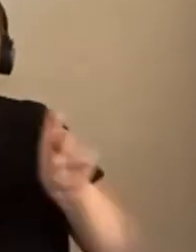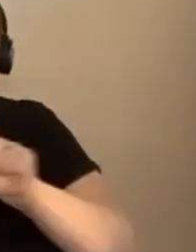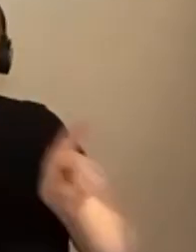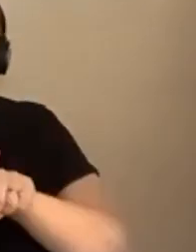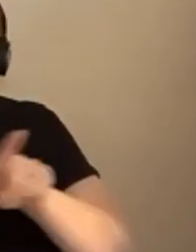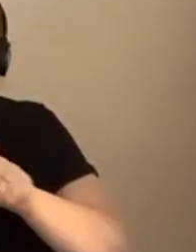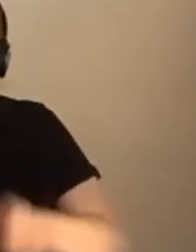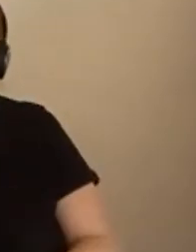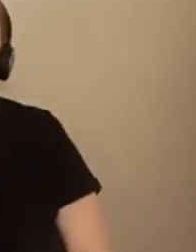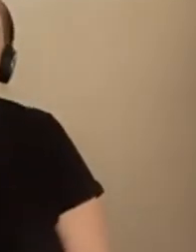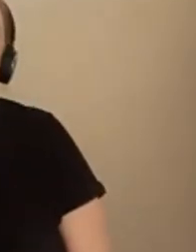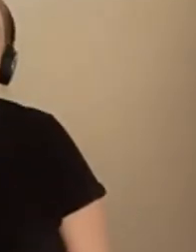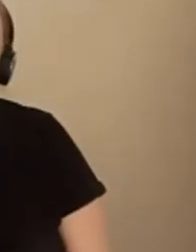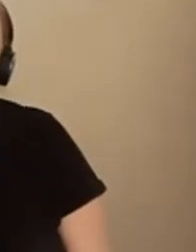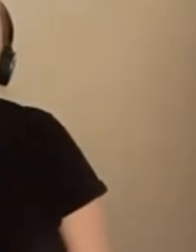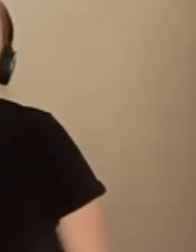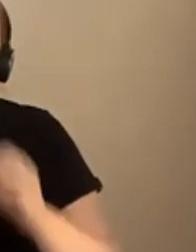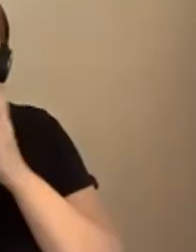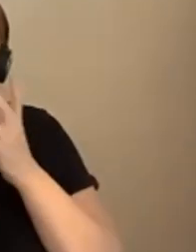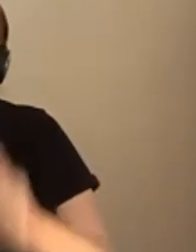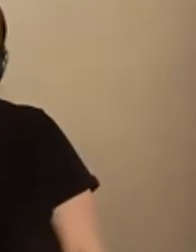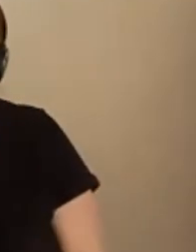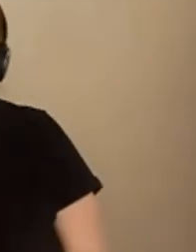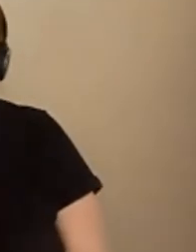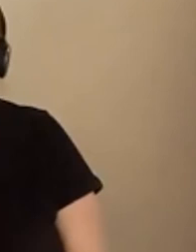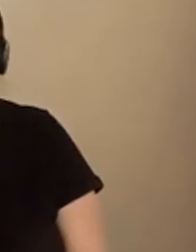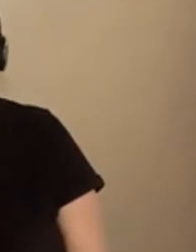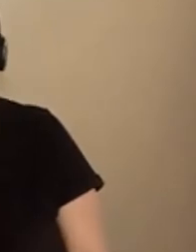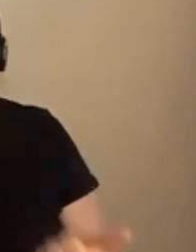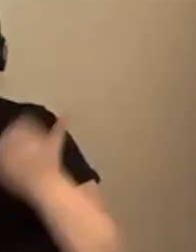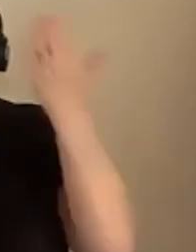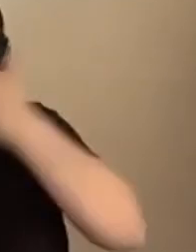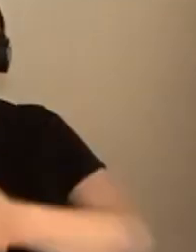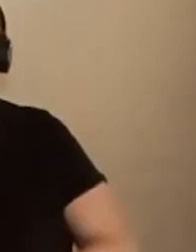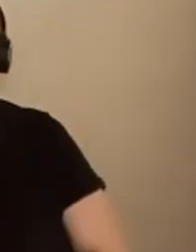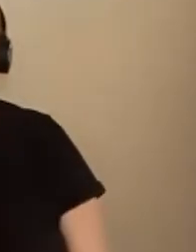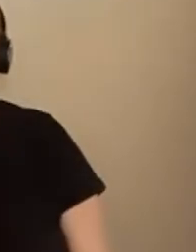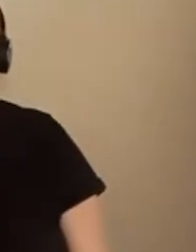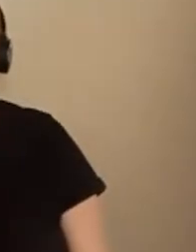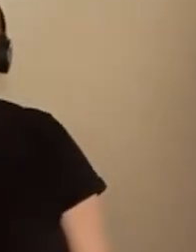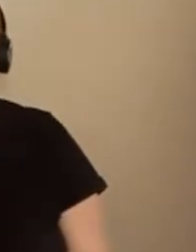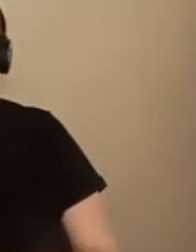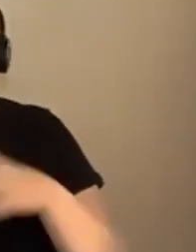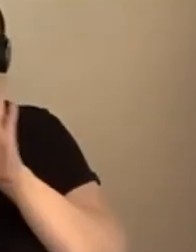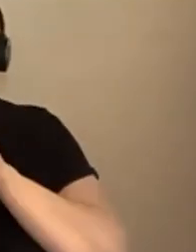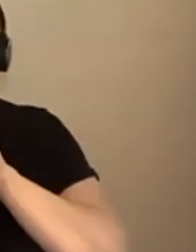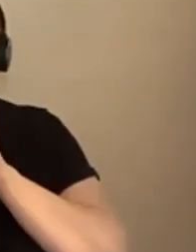well. So that's it for us tonight. Thank you, everybody. The talk will be available